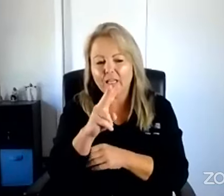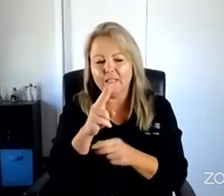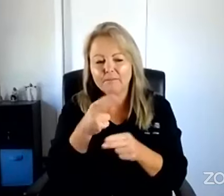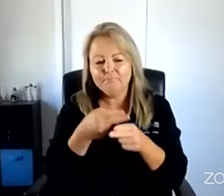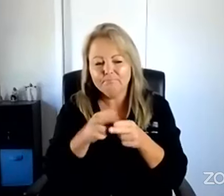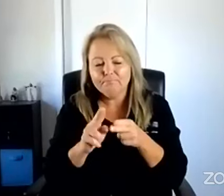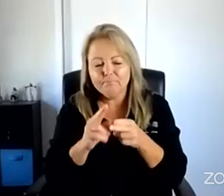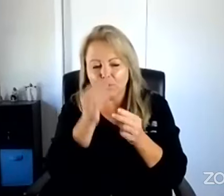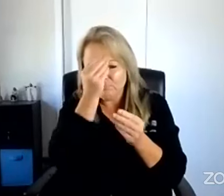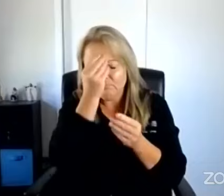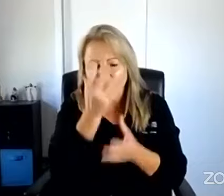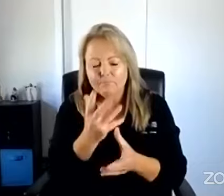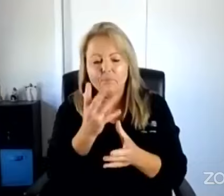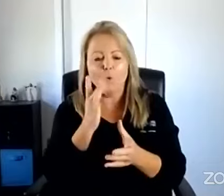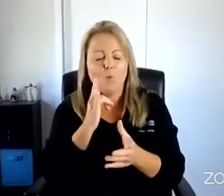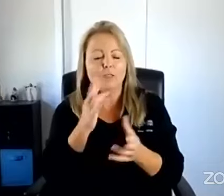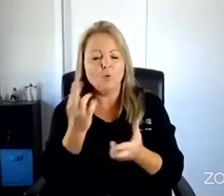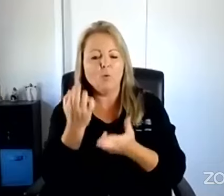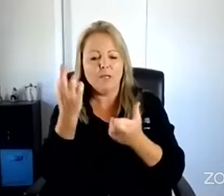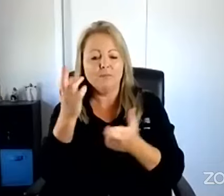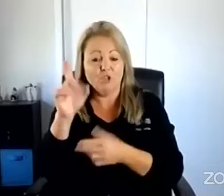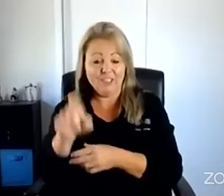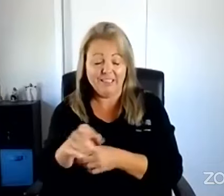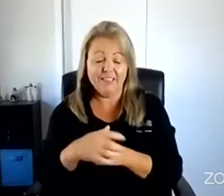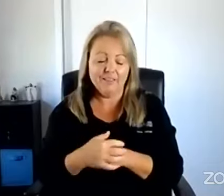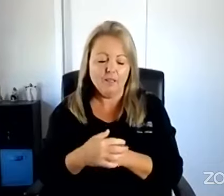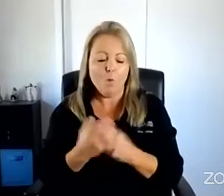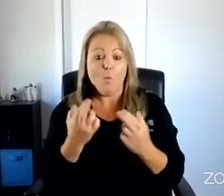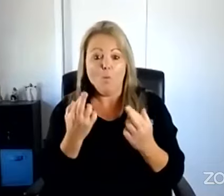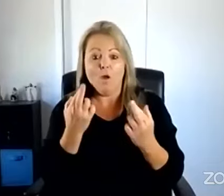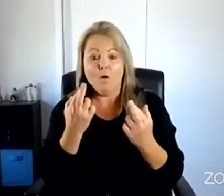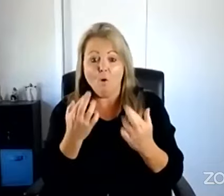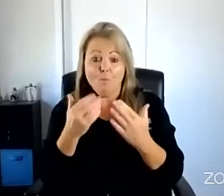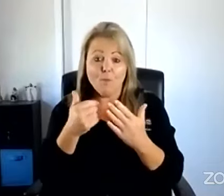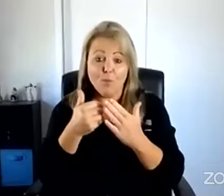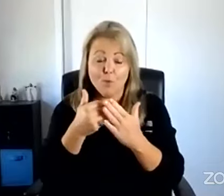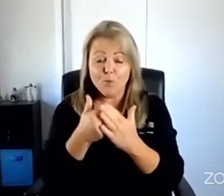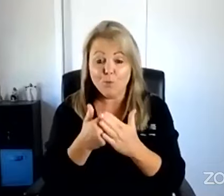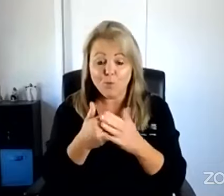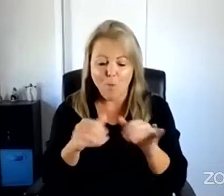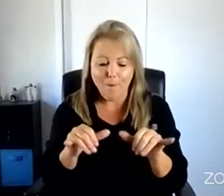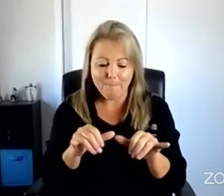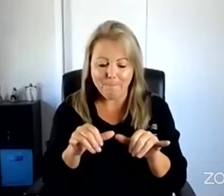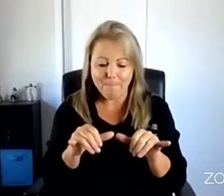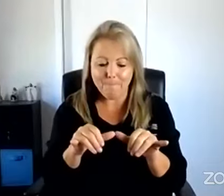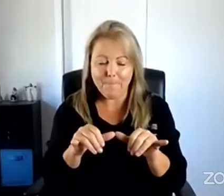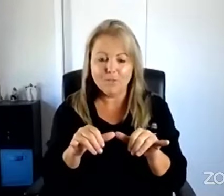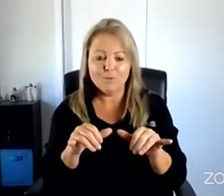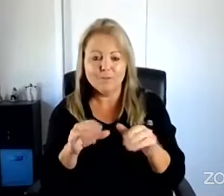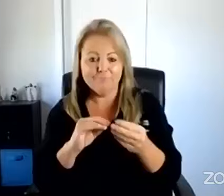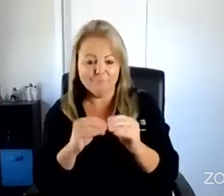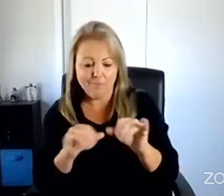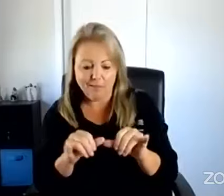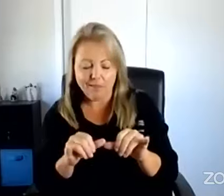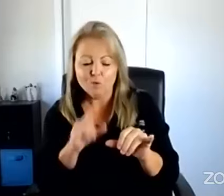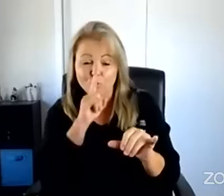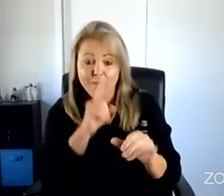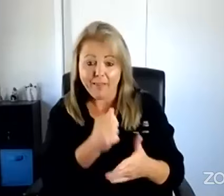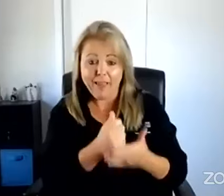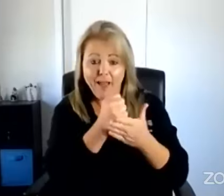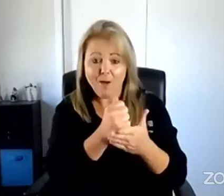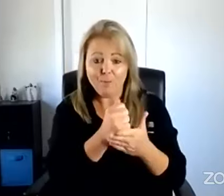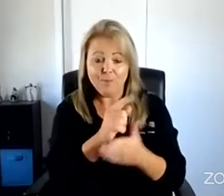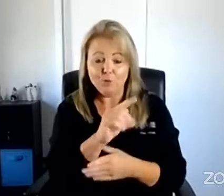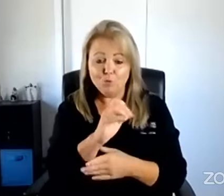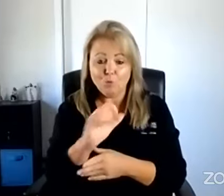recommendations as that is needed. We hope that these new metrics really become a tool for the public as we move forward.